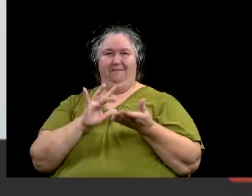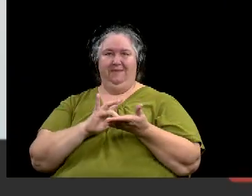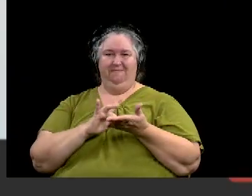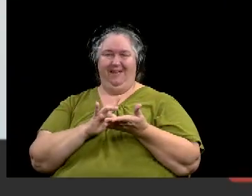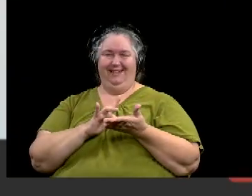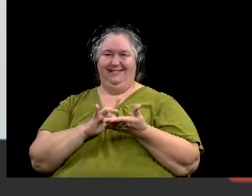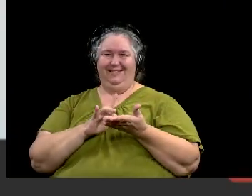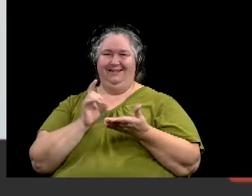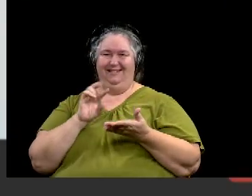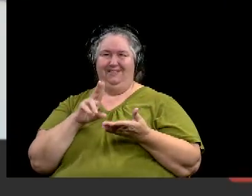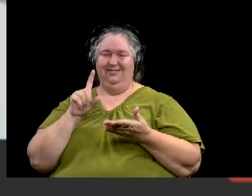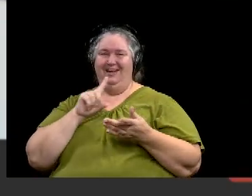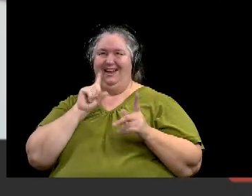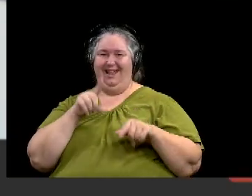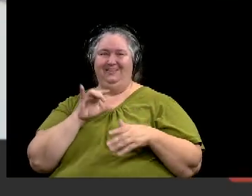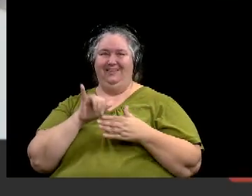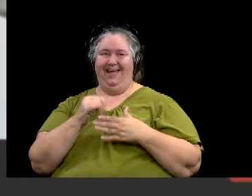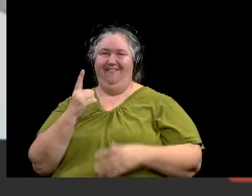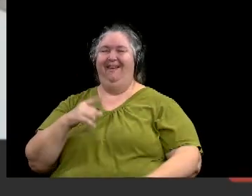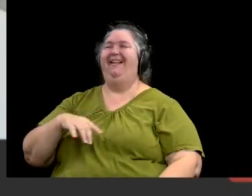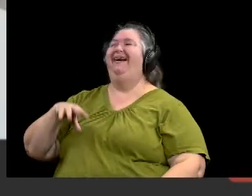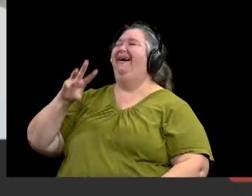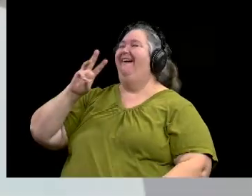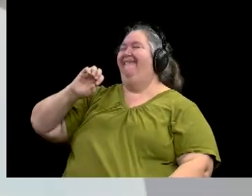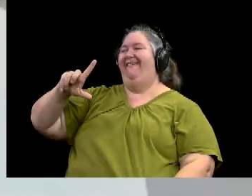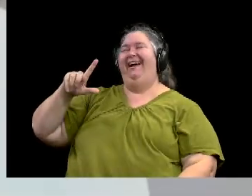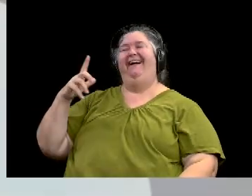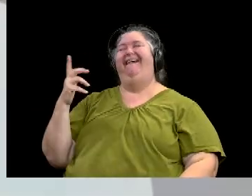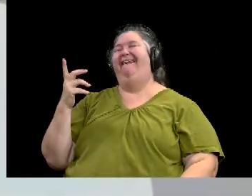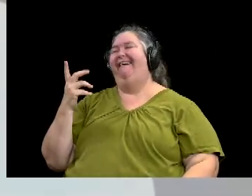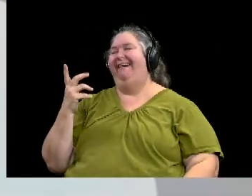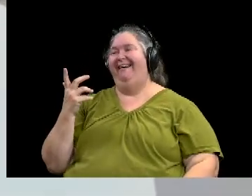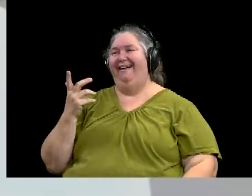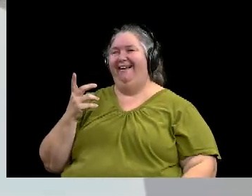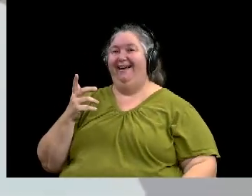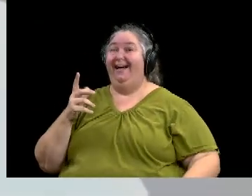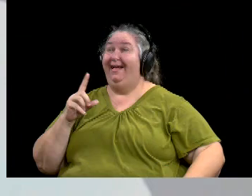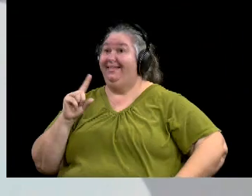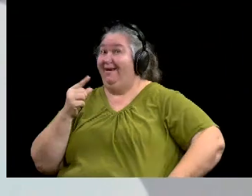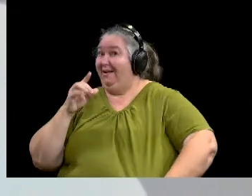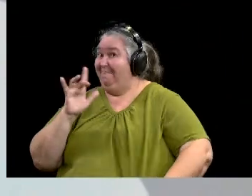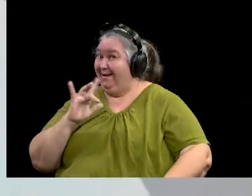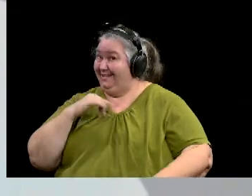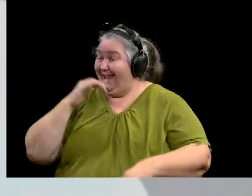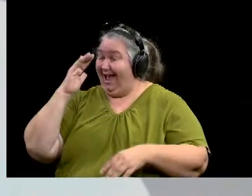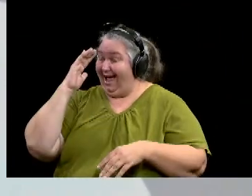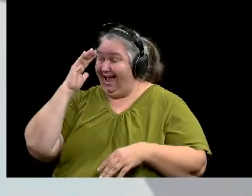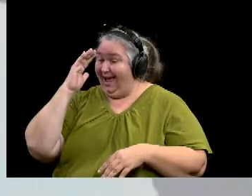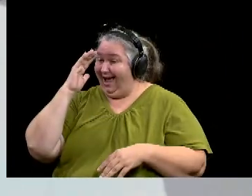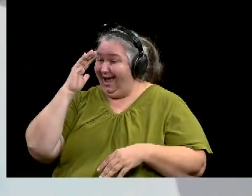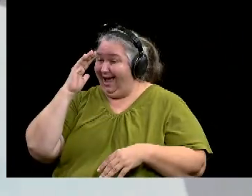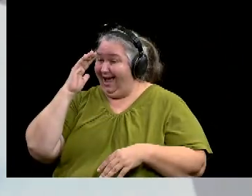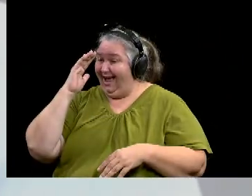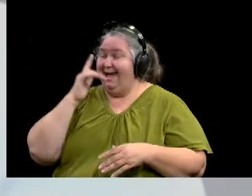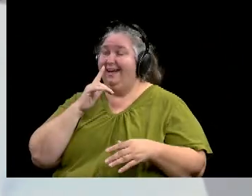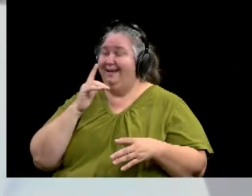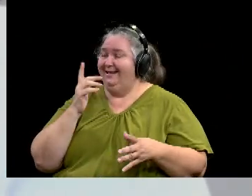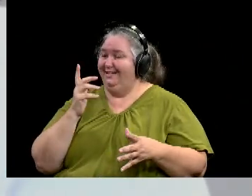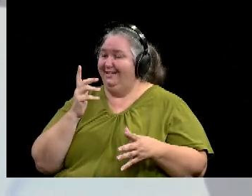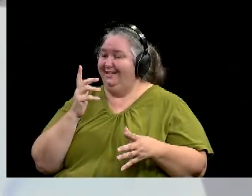only medication that I know that has evidence around preventing